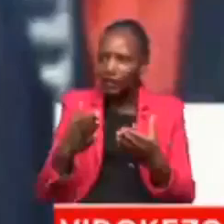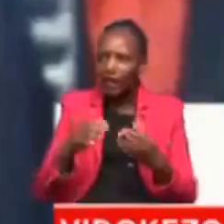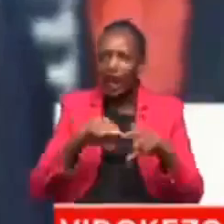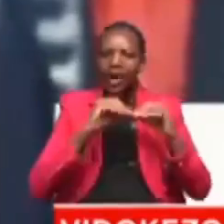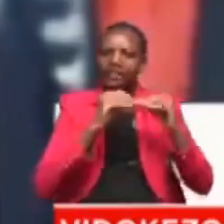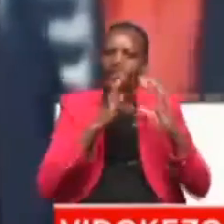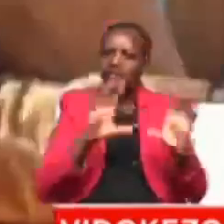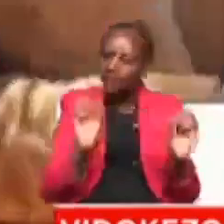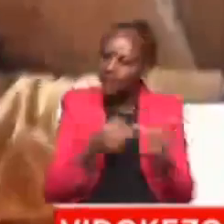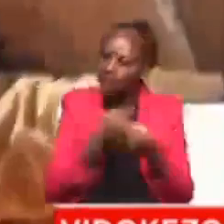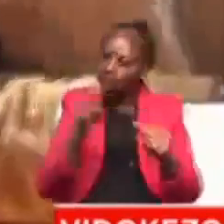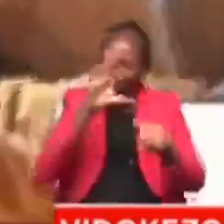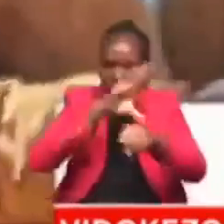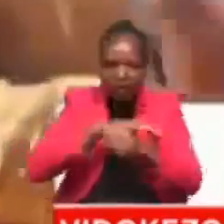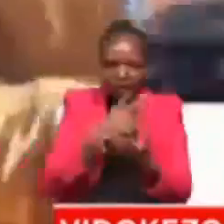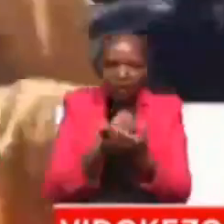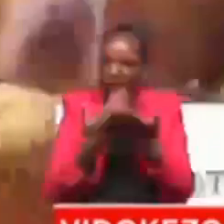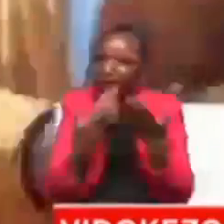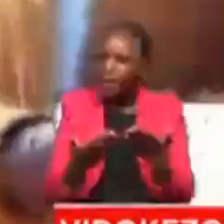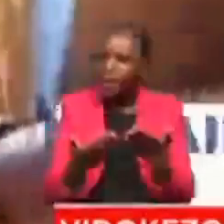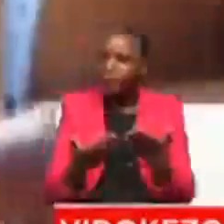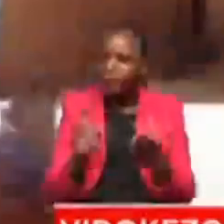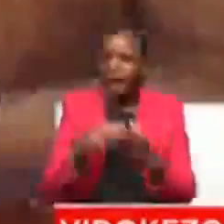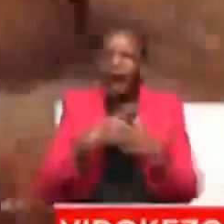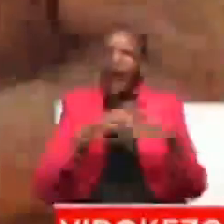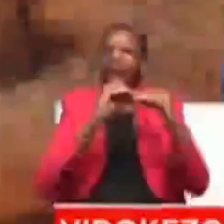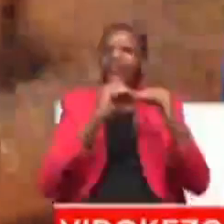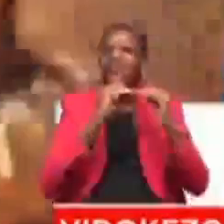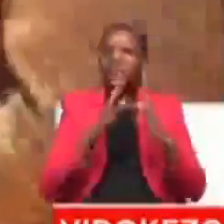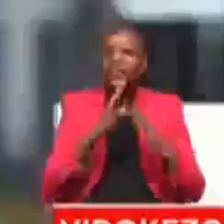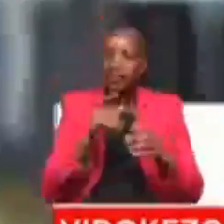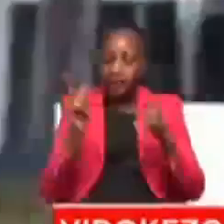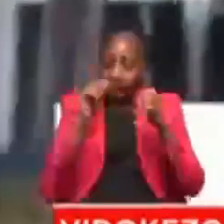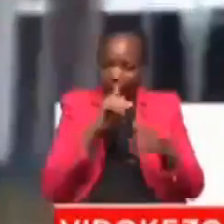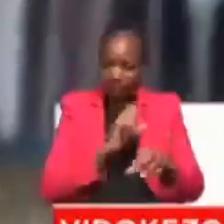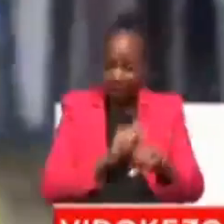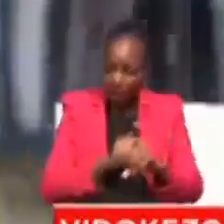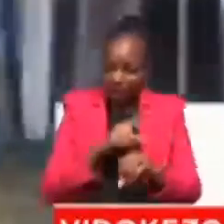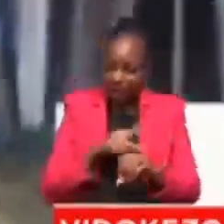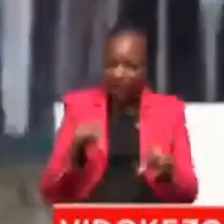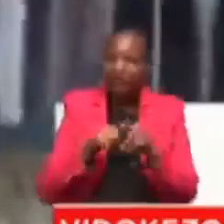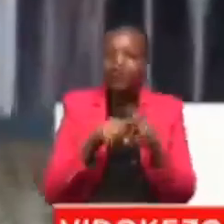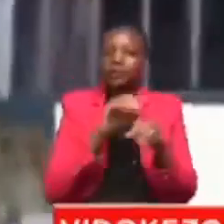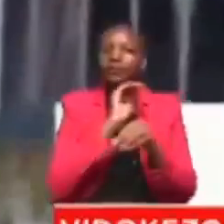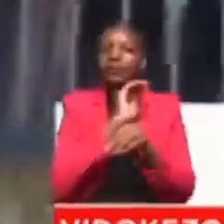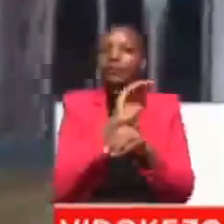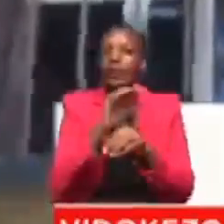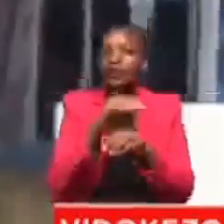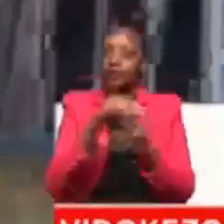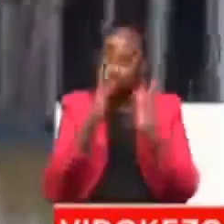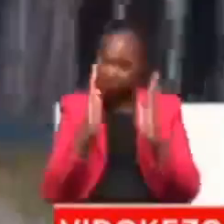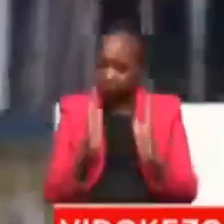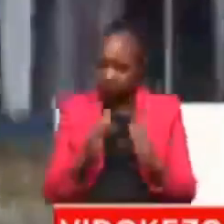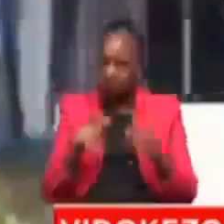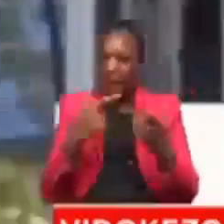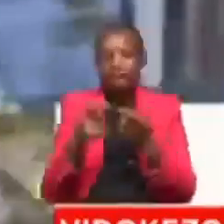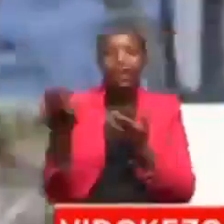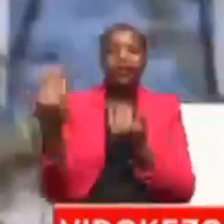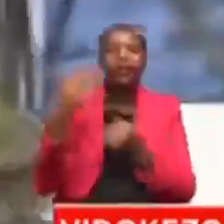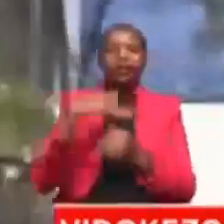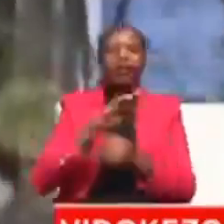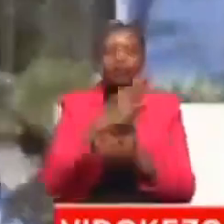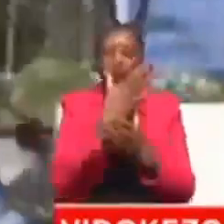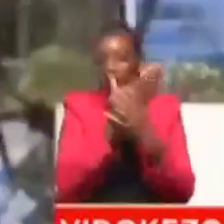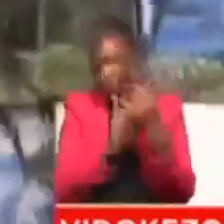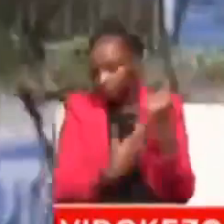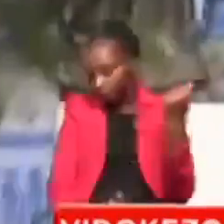buy food for their families. Walifika hapa mapema alfajiri angalau kuwahi foleni kwa wakati, lakini matarajio yao yamezimwa